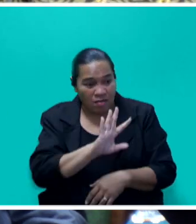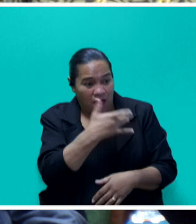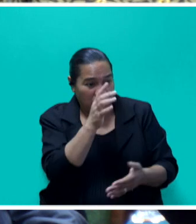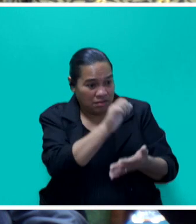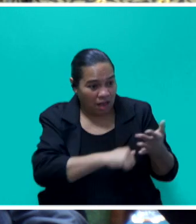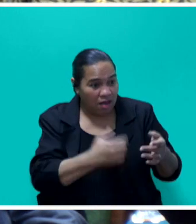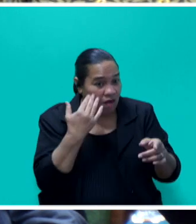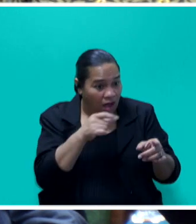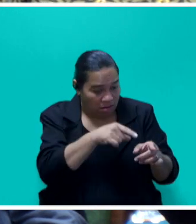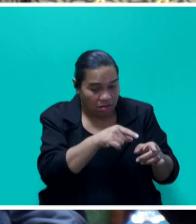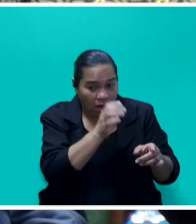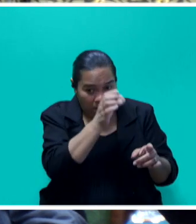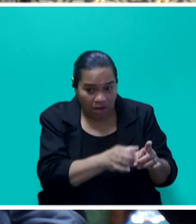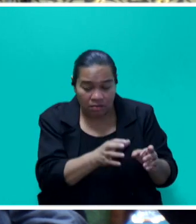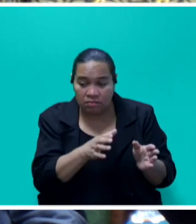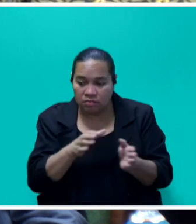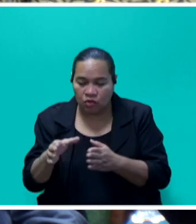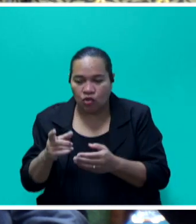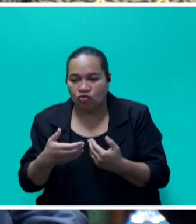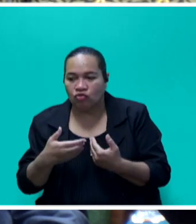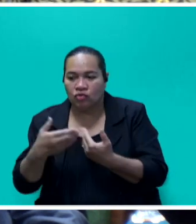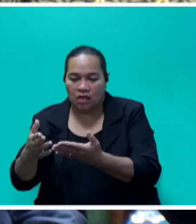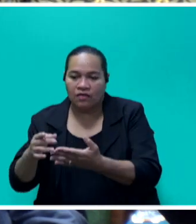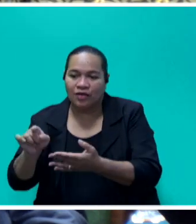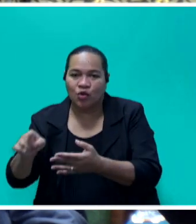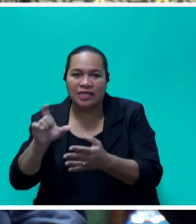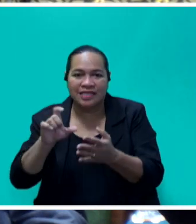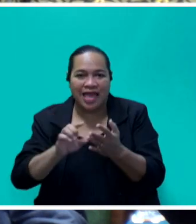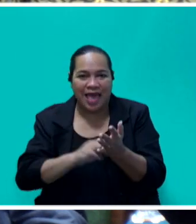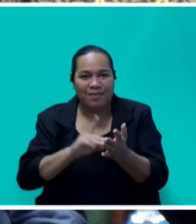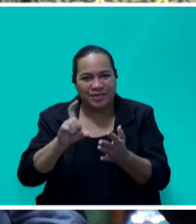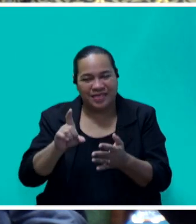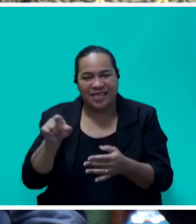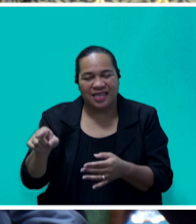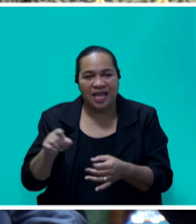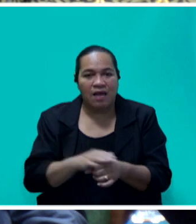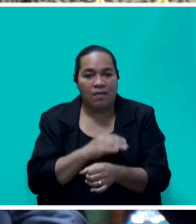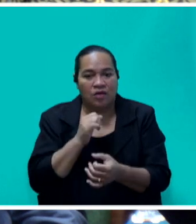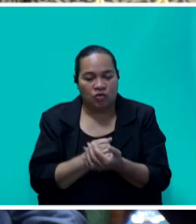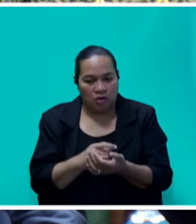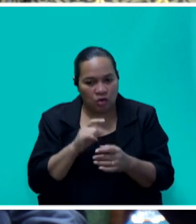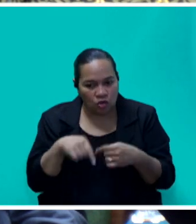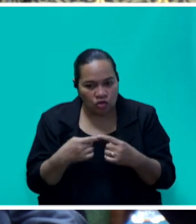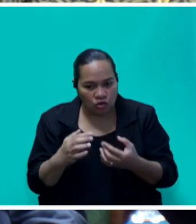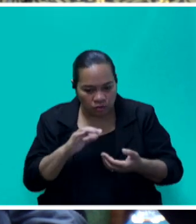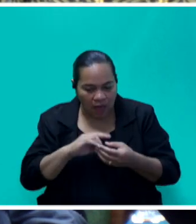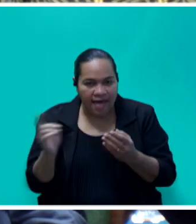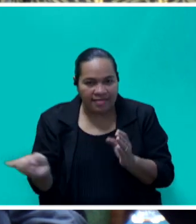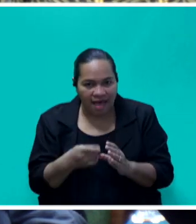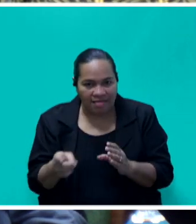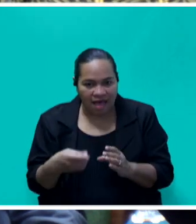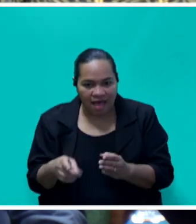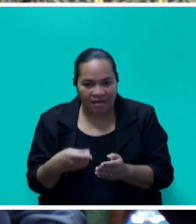are referred to the CMC. And of course, we need to maintain a consolidated database on